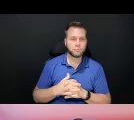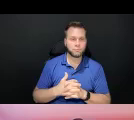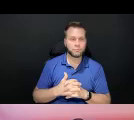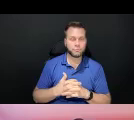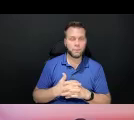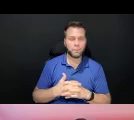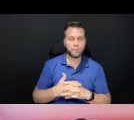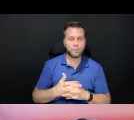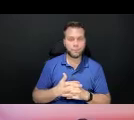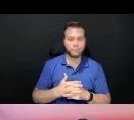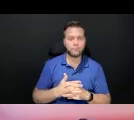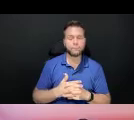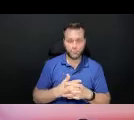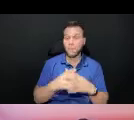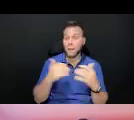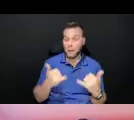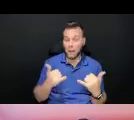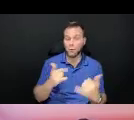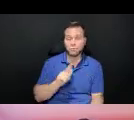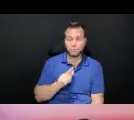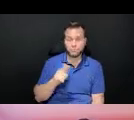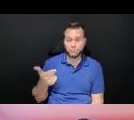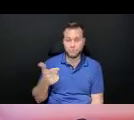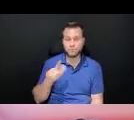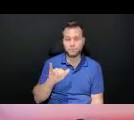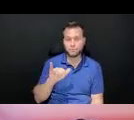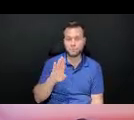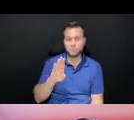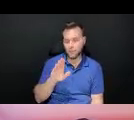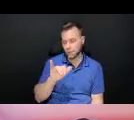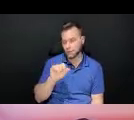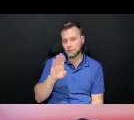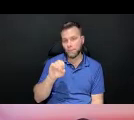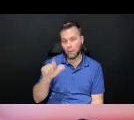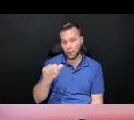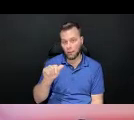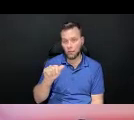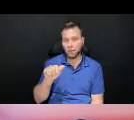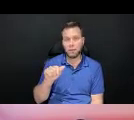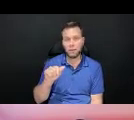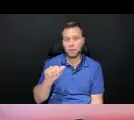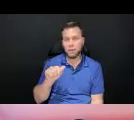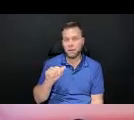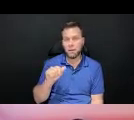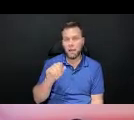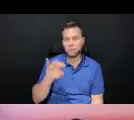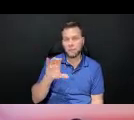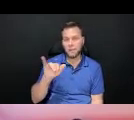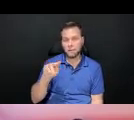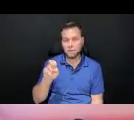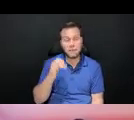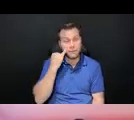So I will turn it over to Isabella and McCain if there's anything that you all would like to